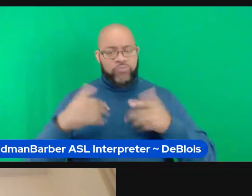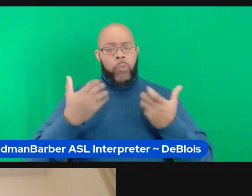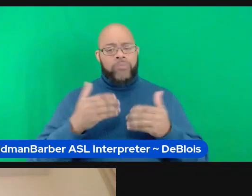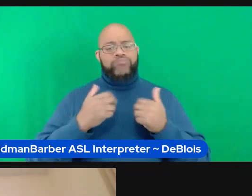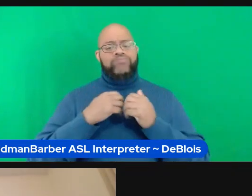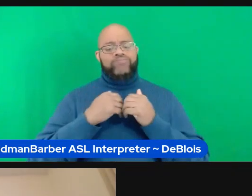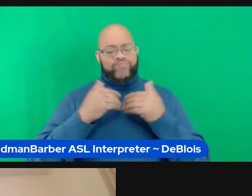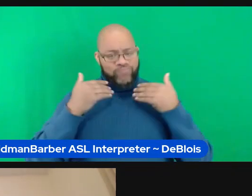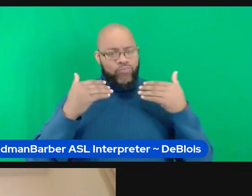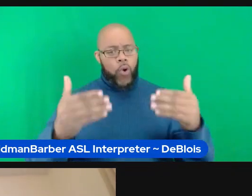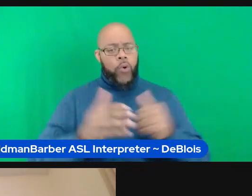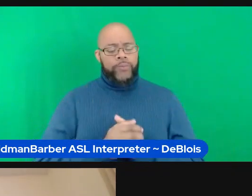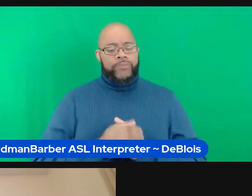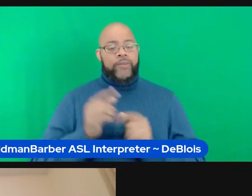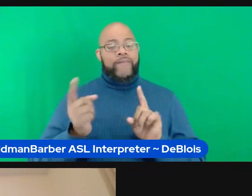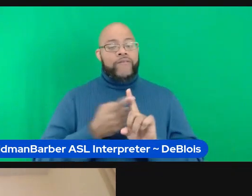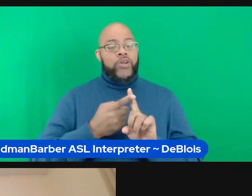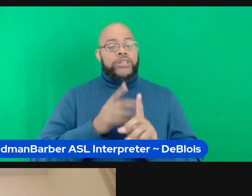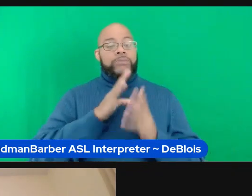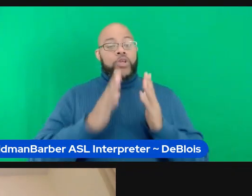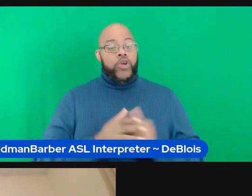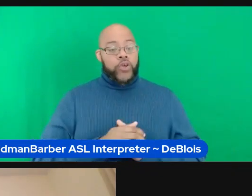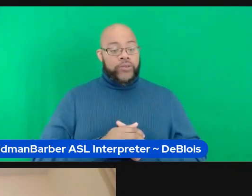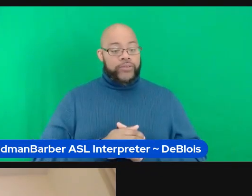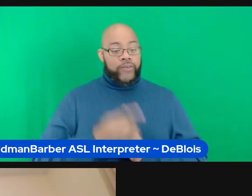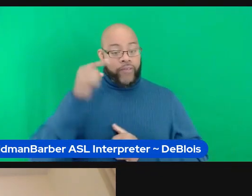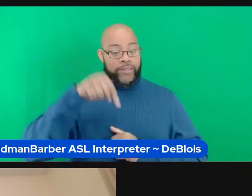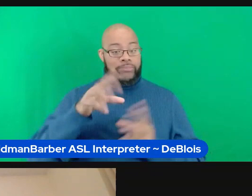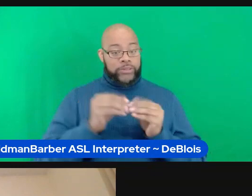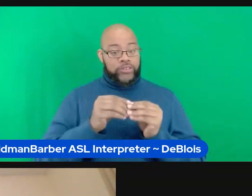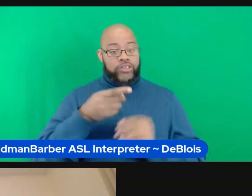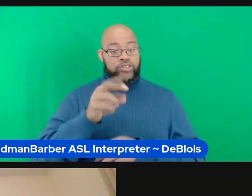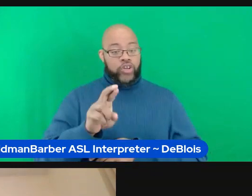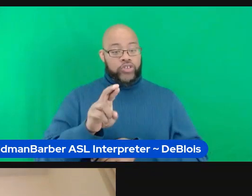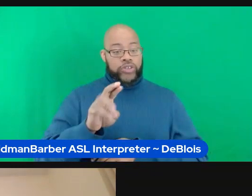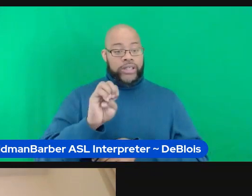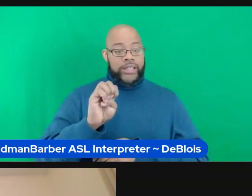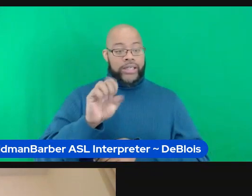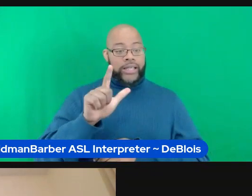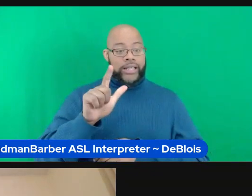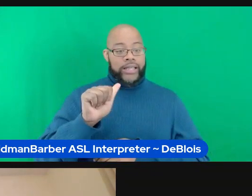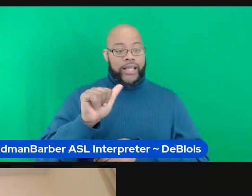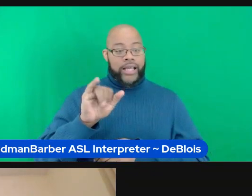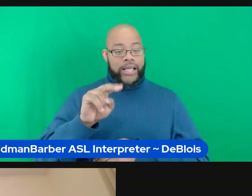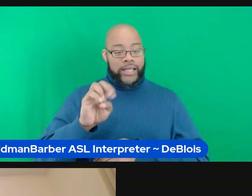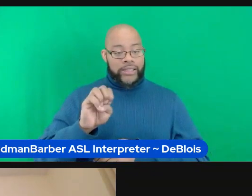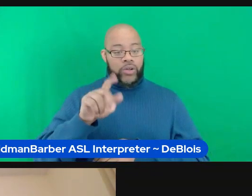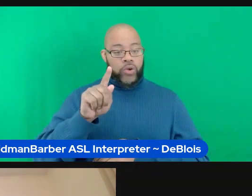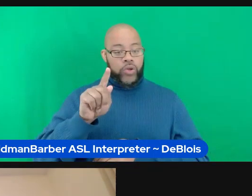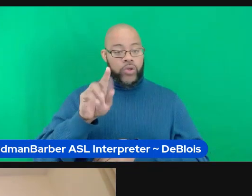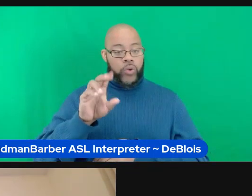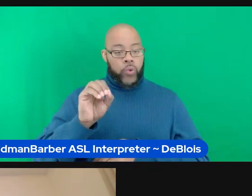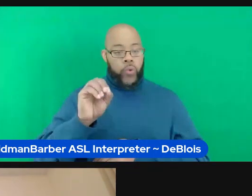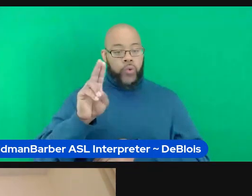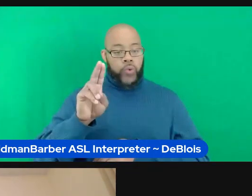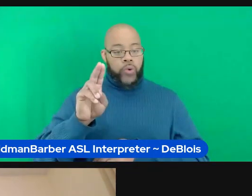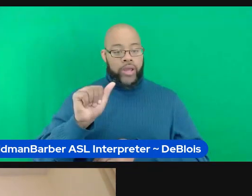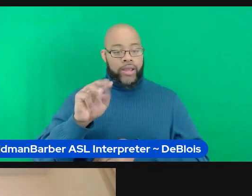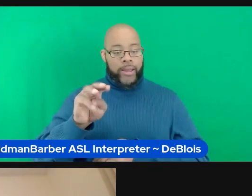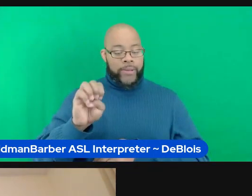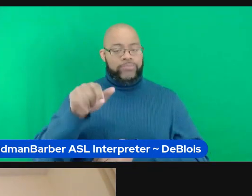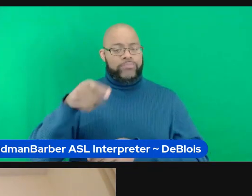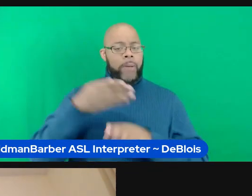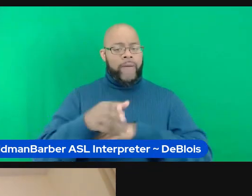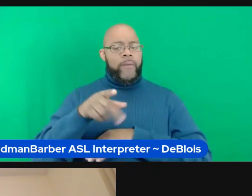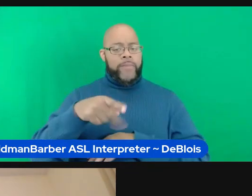it. So our first speaker for this session is Dr. Elaine Kouame. Elaine is currently a postdoctoral researcher with